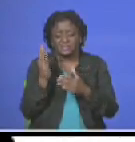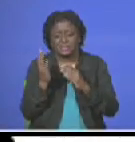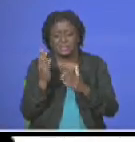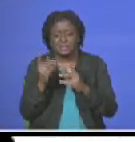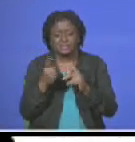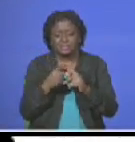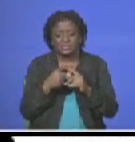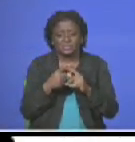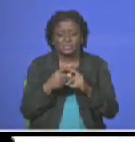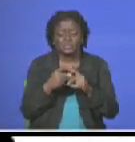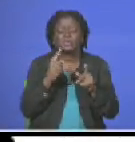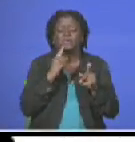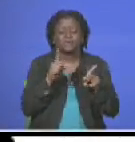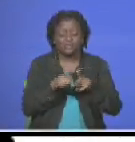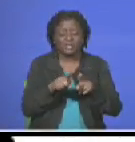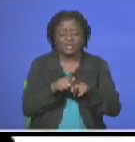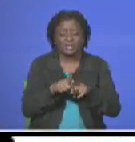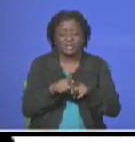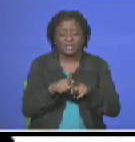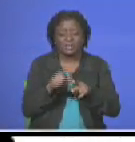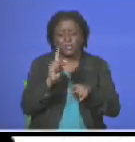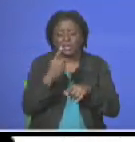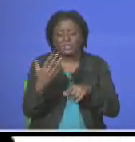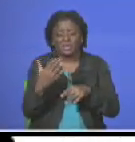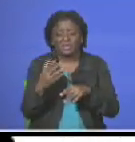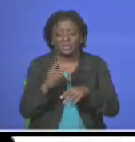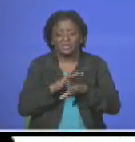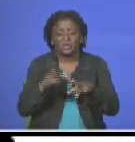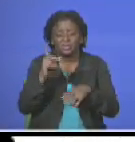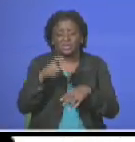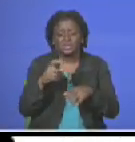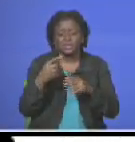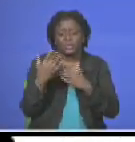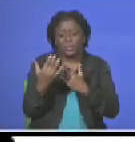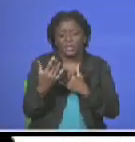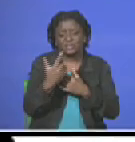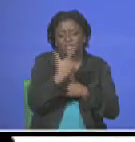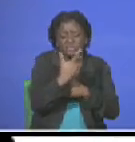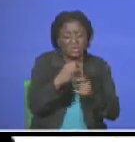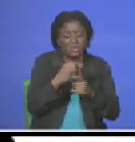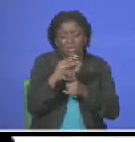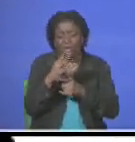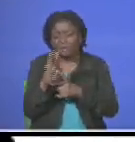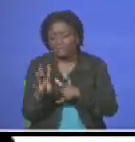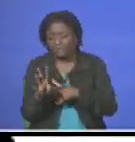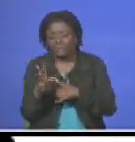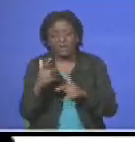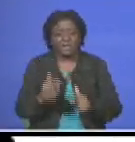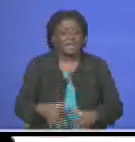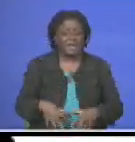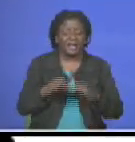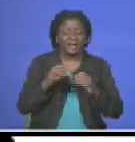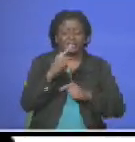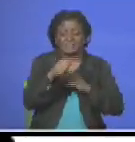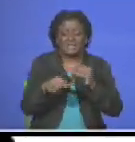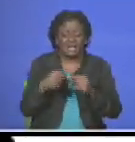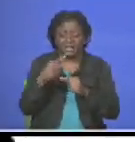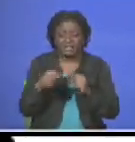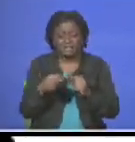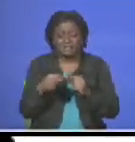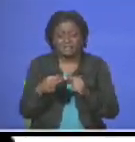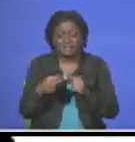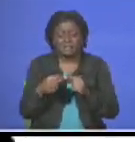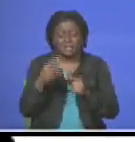common. And so you don't have to wait 3-4 life cycles getting all impatient. The Ministry of Works